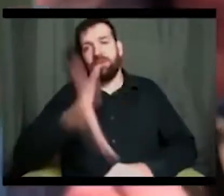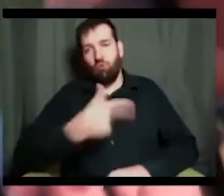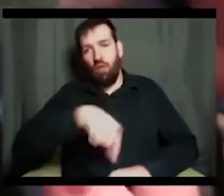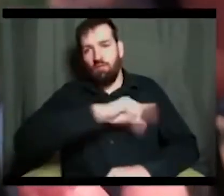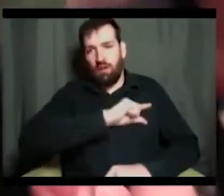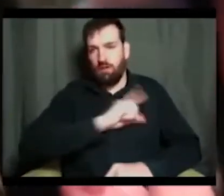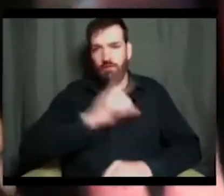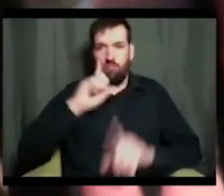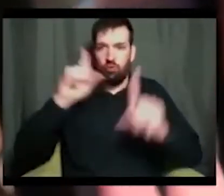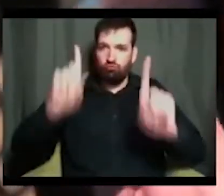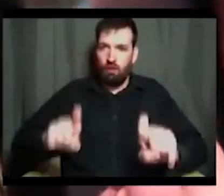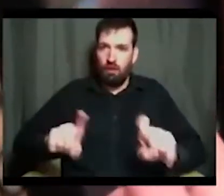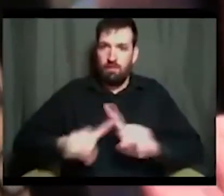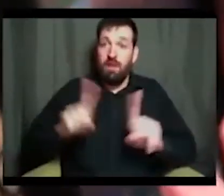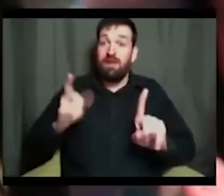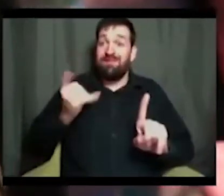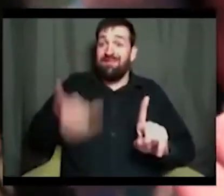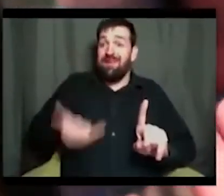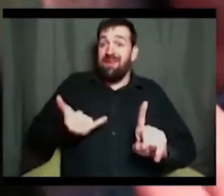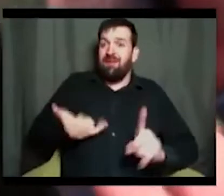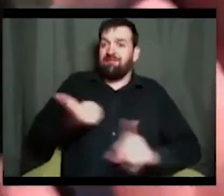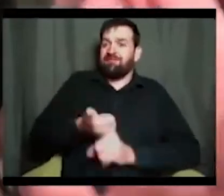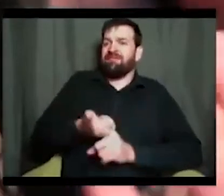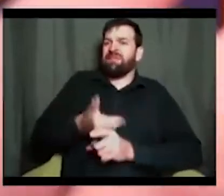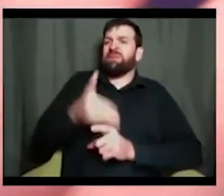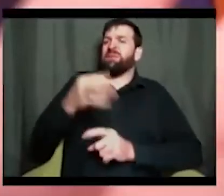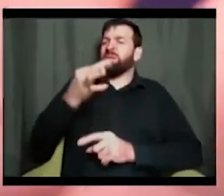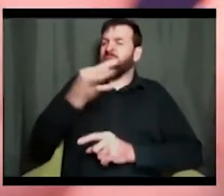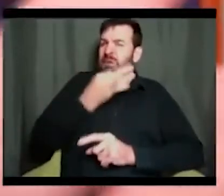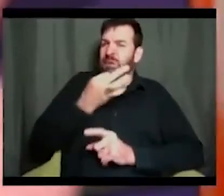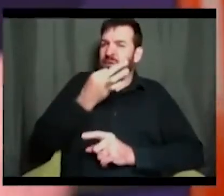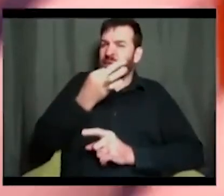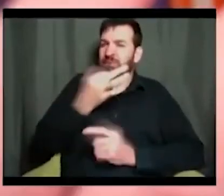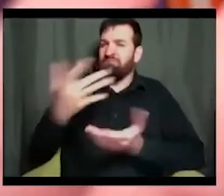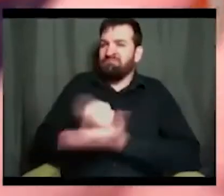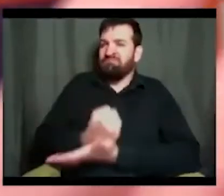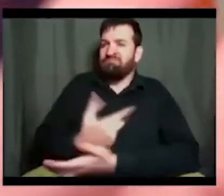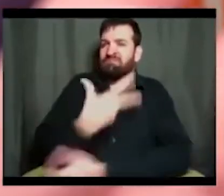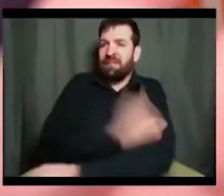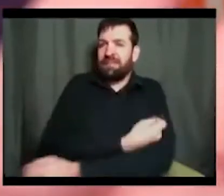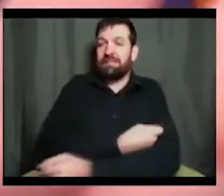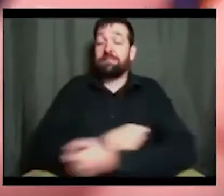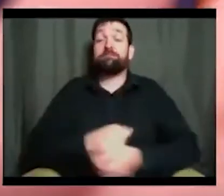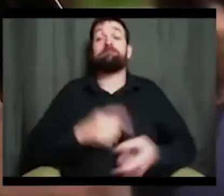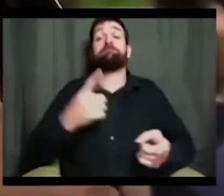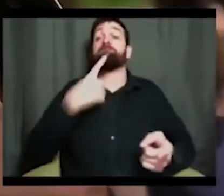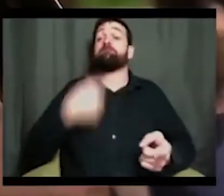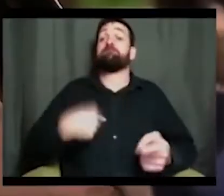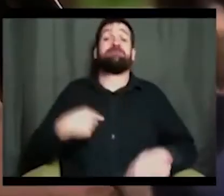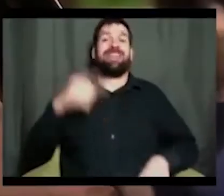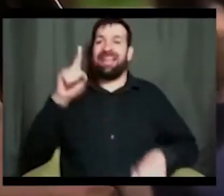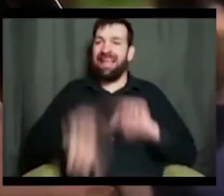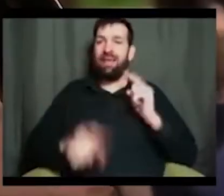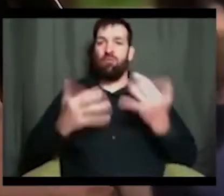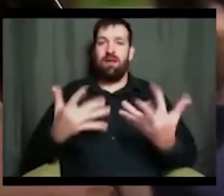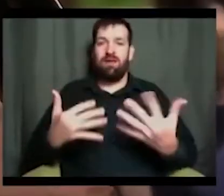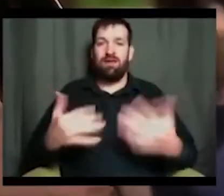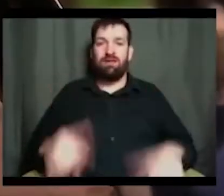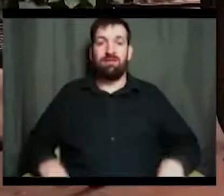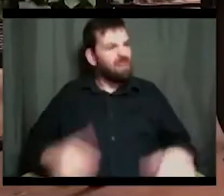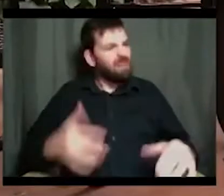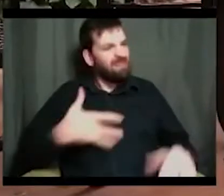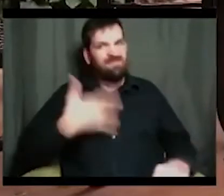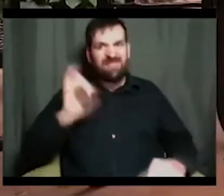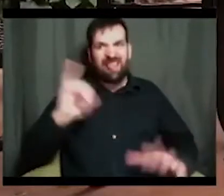but now Russell is on the brink of getting that vaccination. And he tells us he can't wait. I kind of feel very